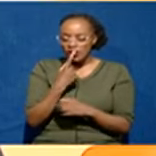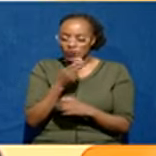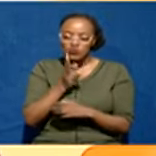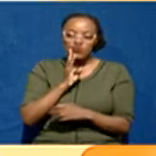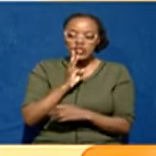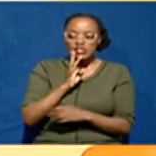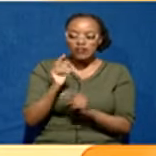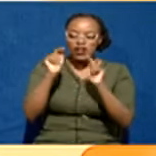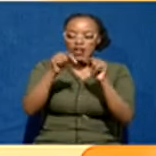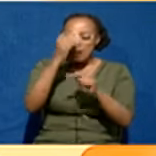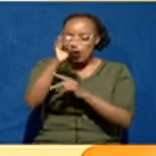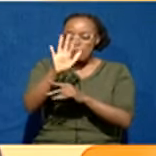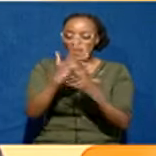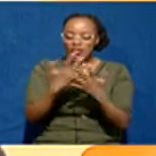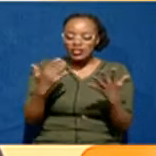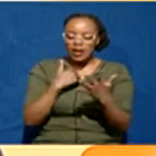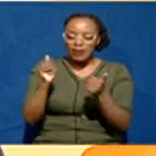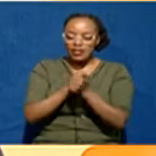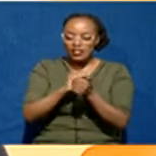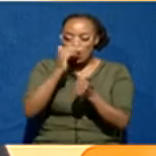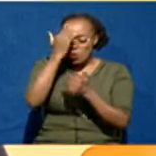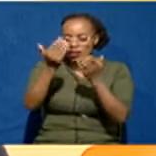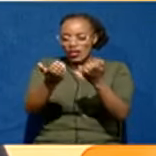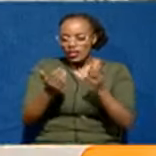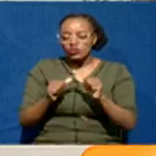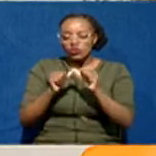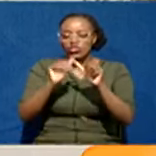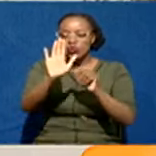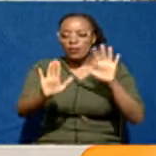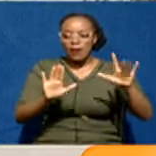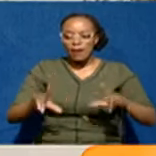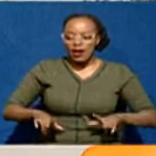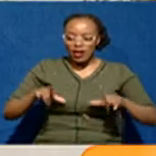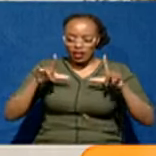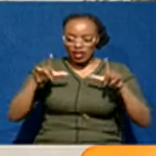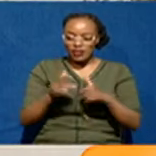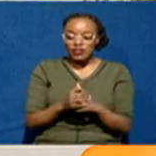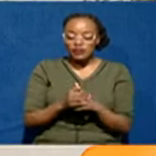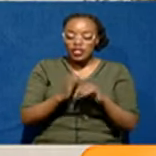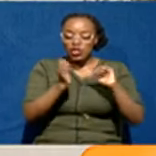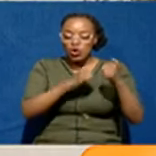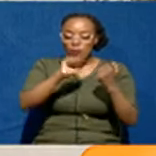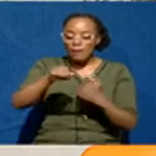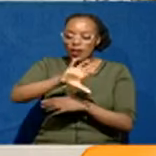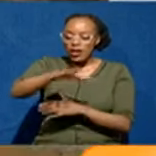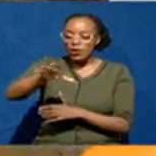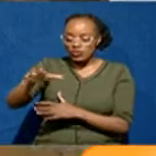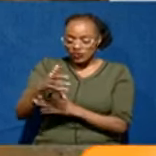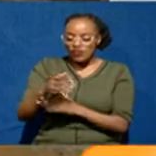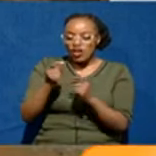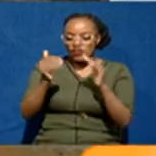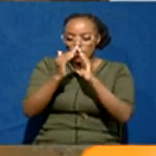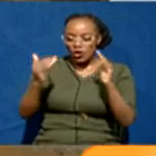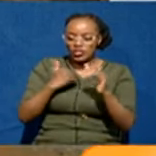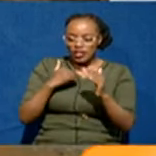tunapitia mpaka blanketi sababu vitu zao zilibebwa, sasa wanahitaji kuendelea na maisha yao. In Karachuonyo, Homa Bay County, several houses have